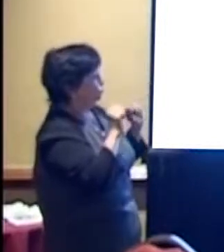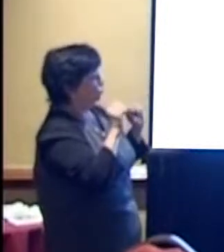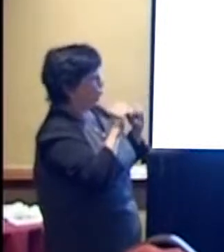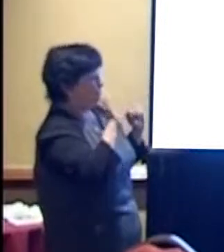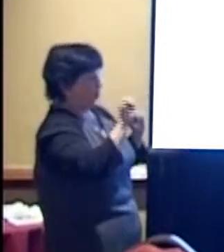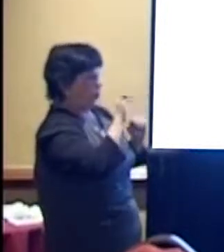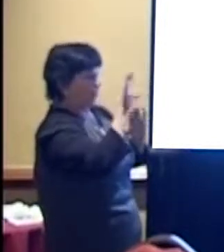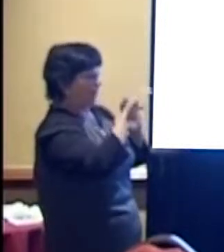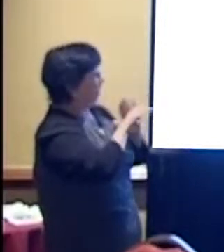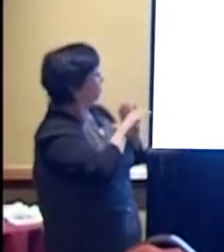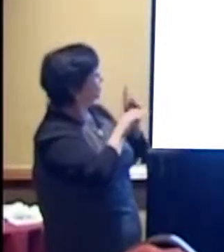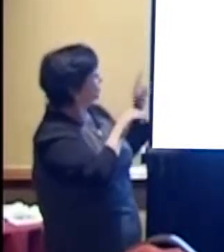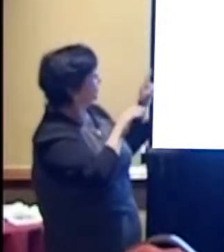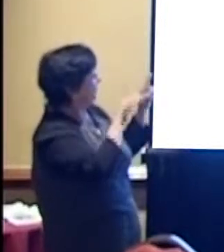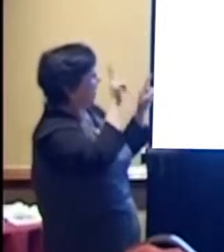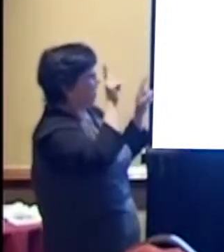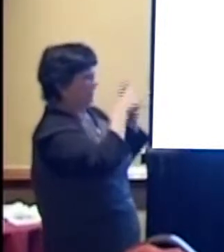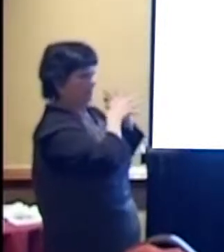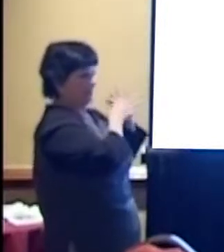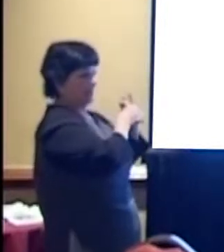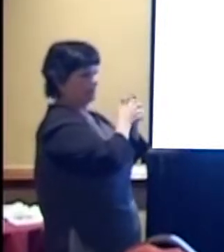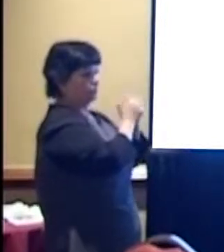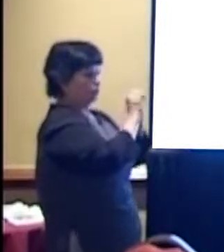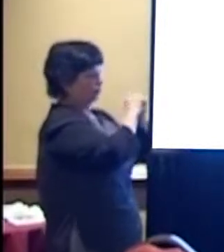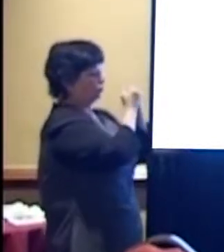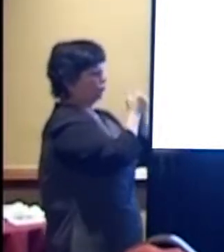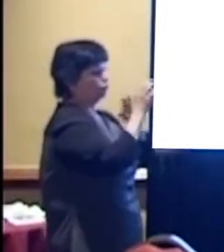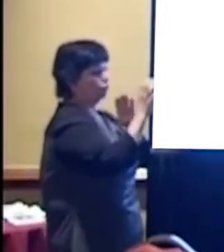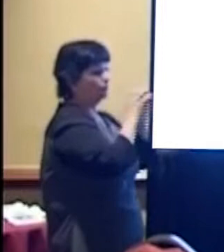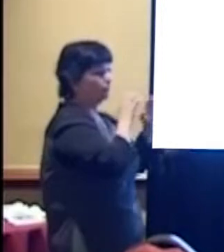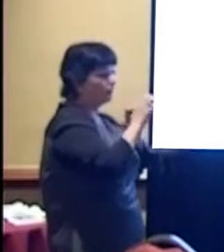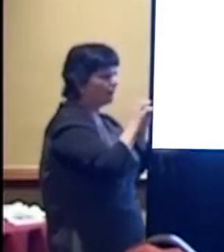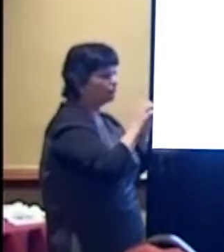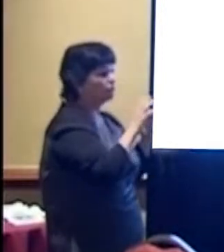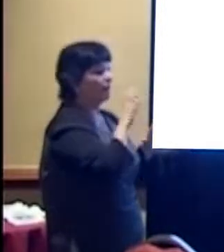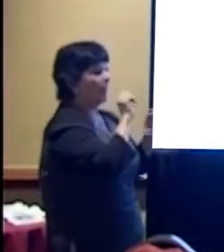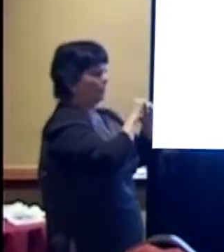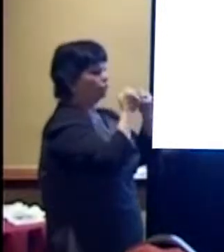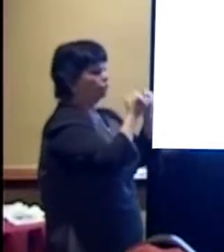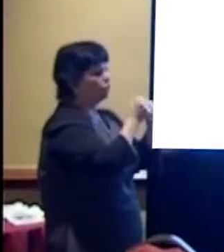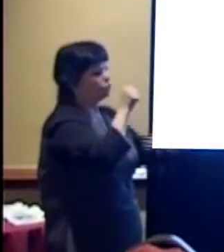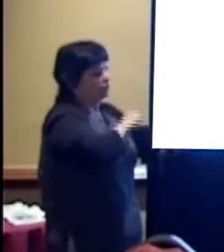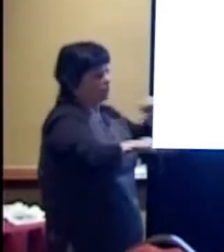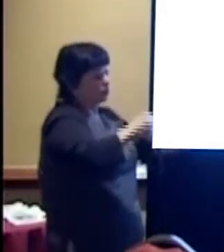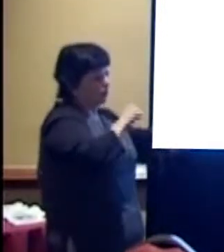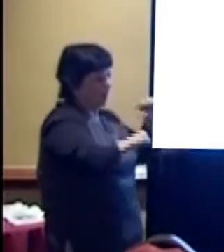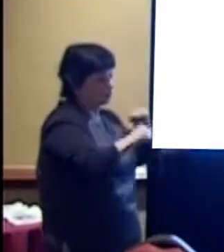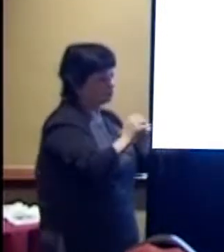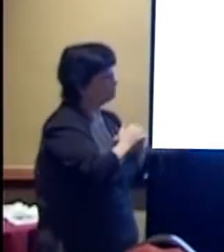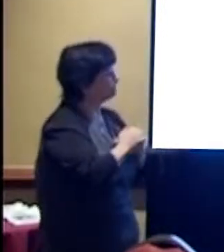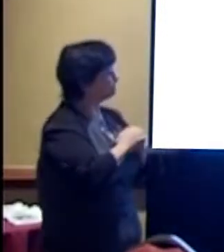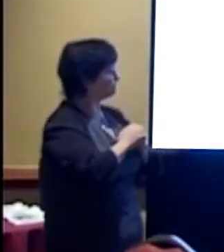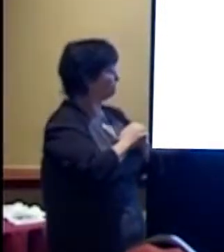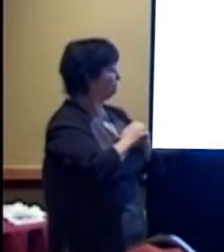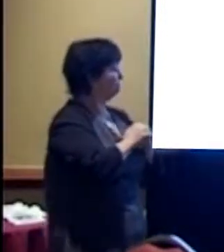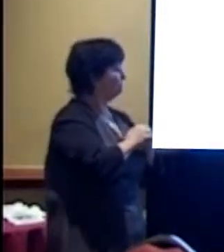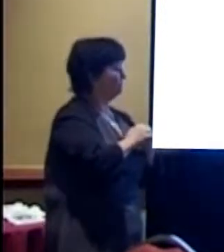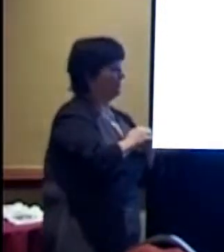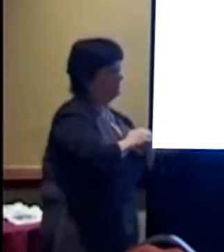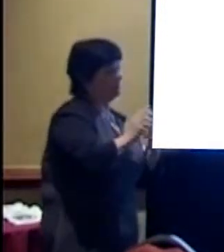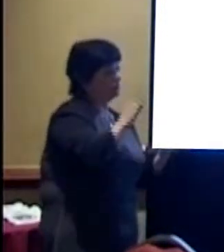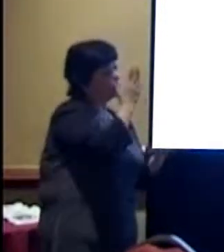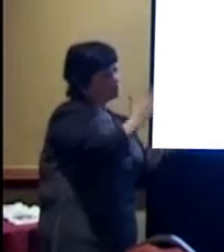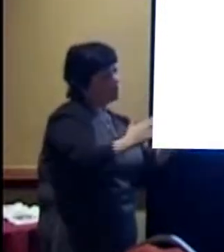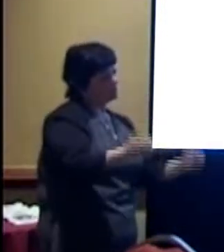and those characteristics have to do, again, with social communication and social interaction. So